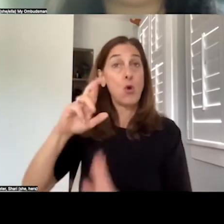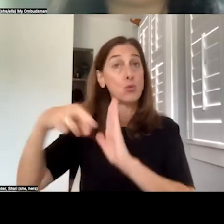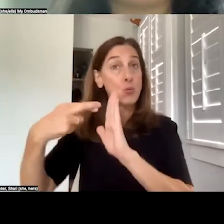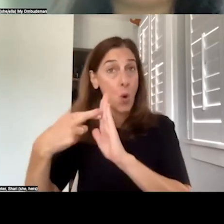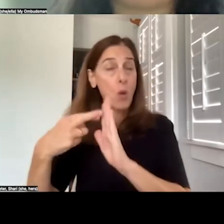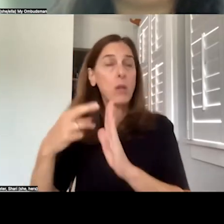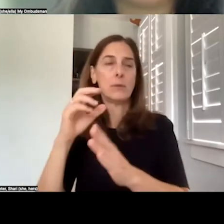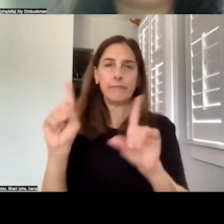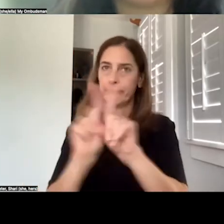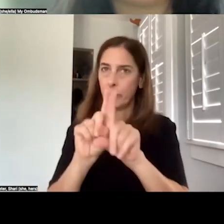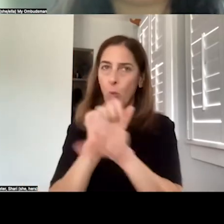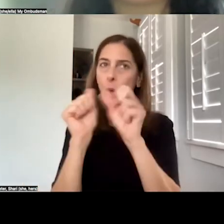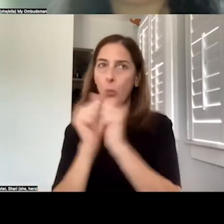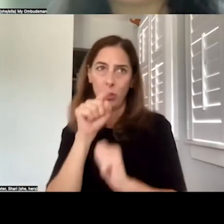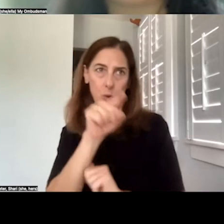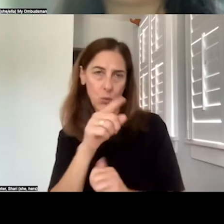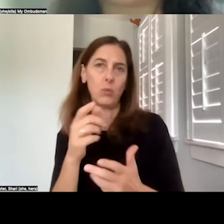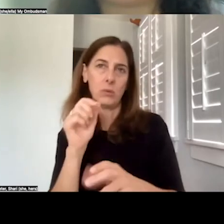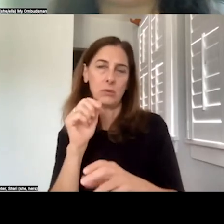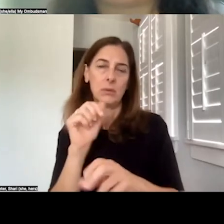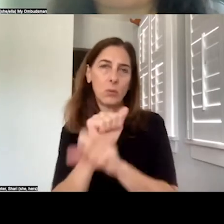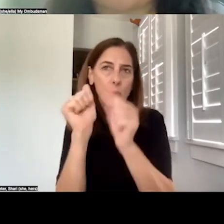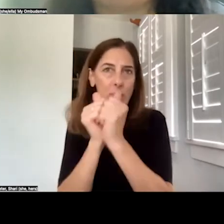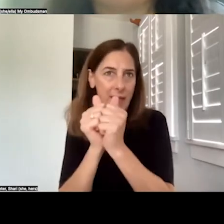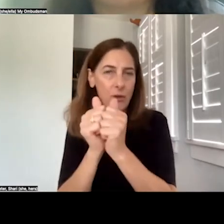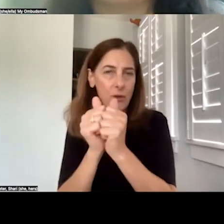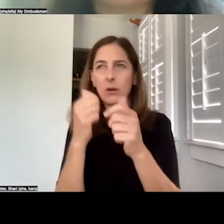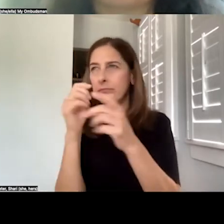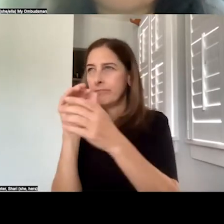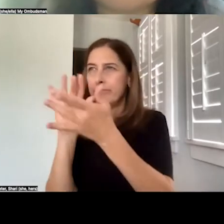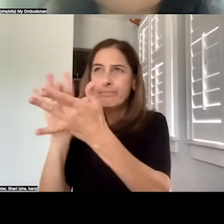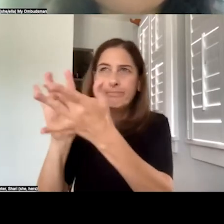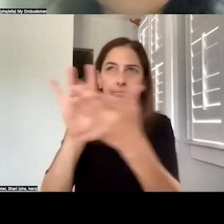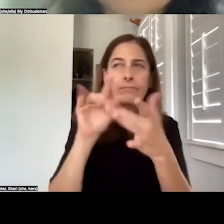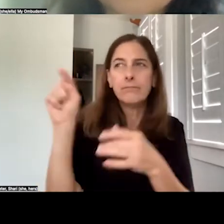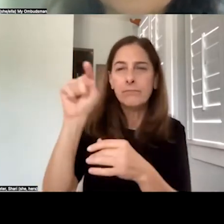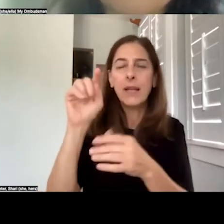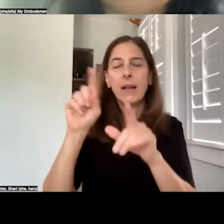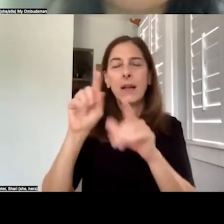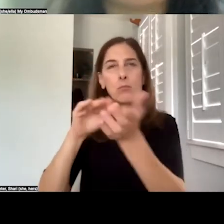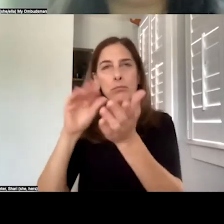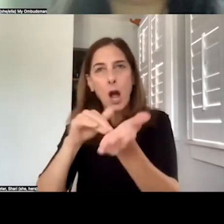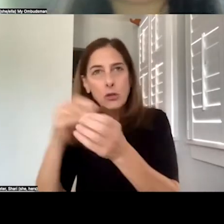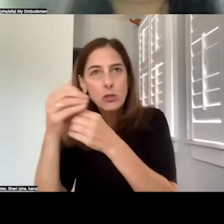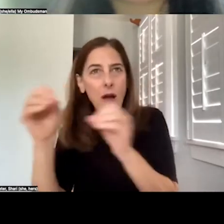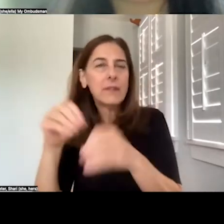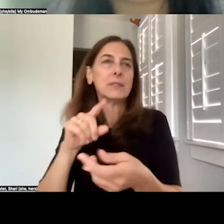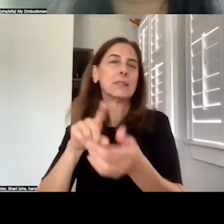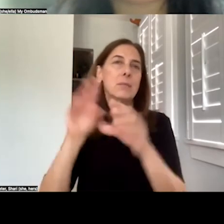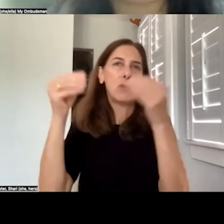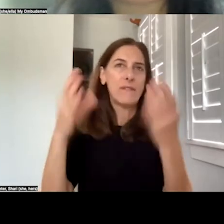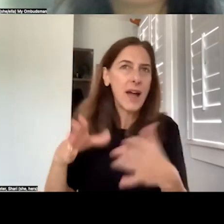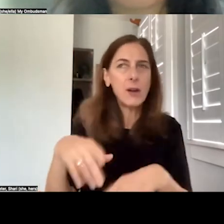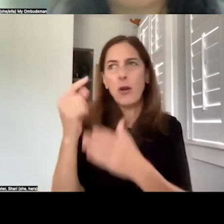providers that you have involved, working together to try to figure out how to get you the thing that you're looking for, the service that you're